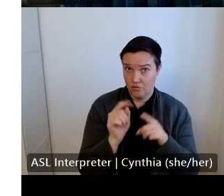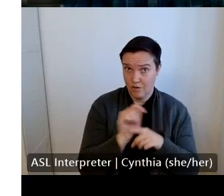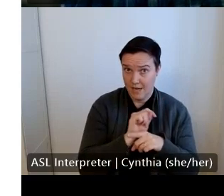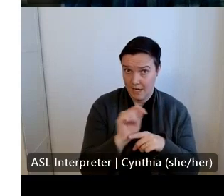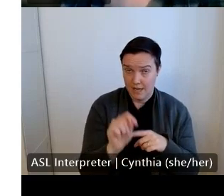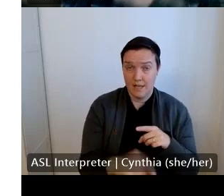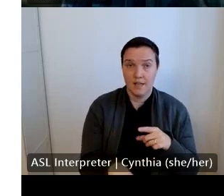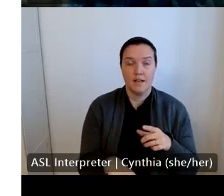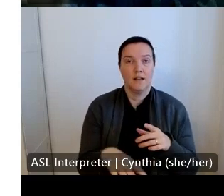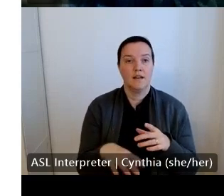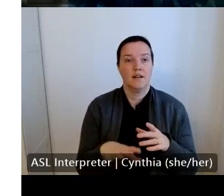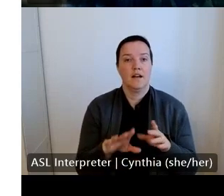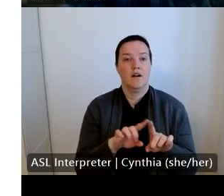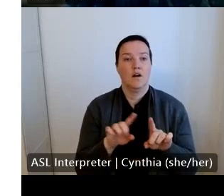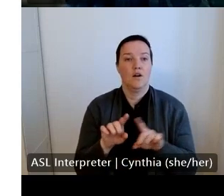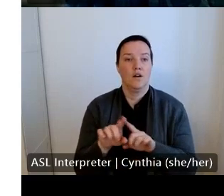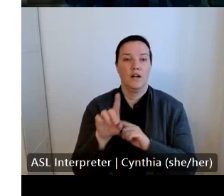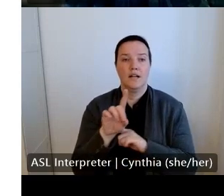and